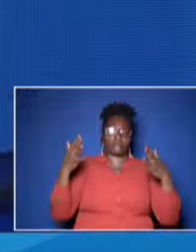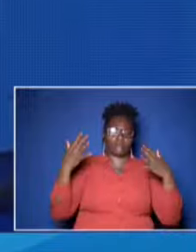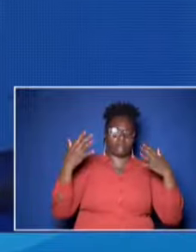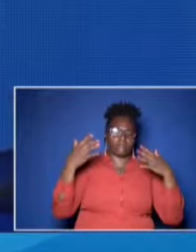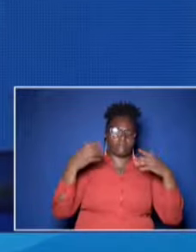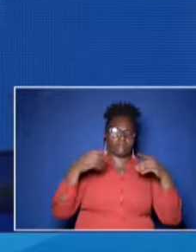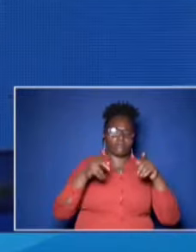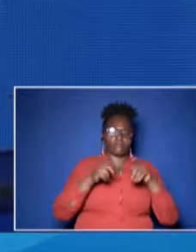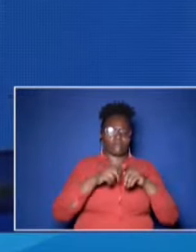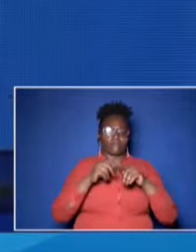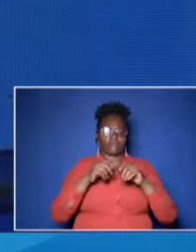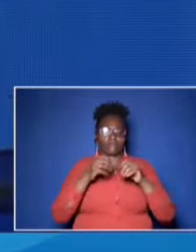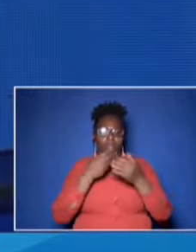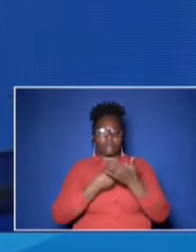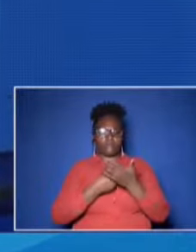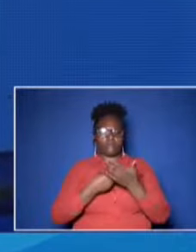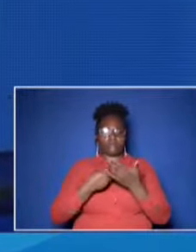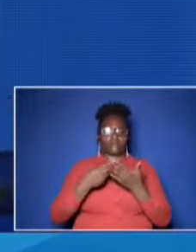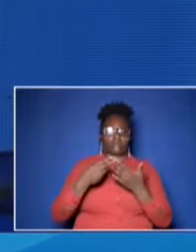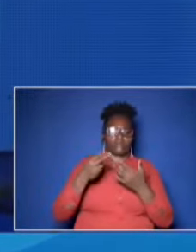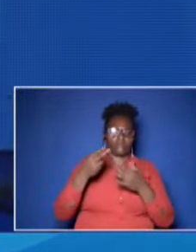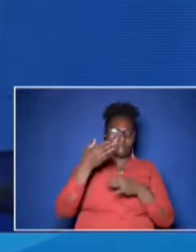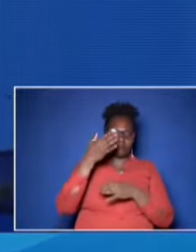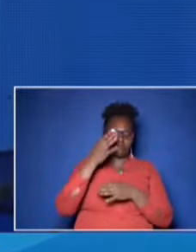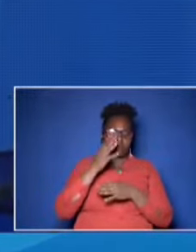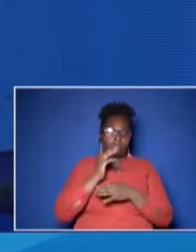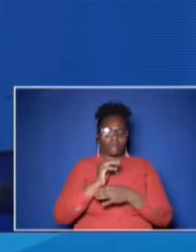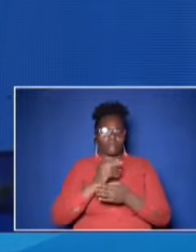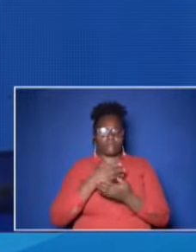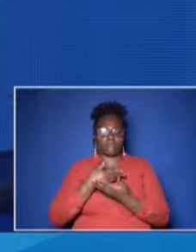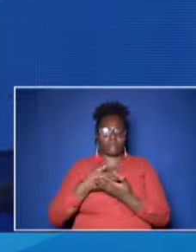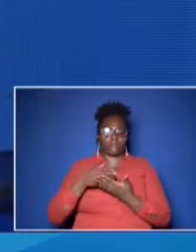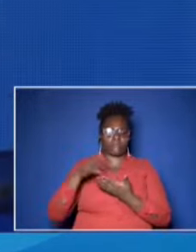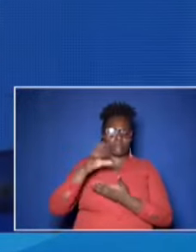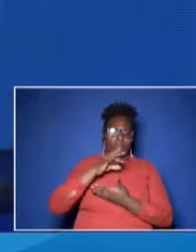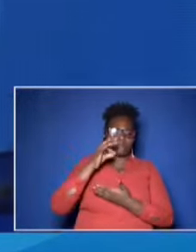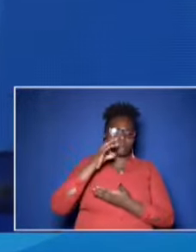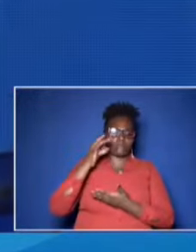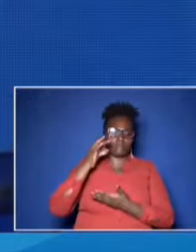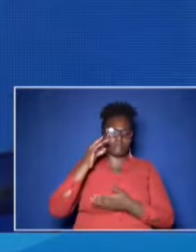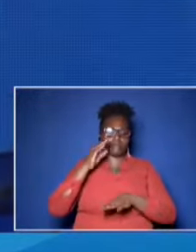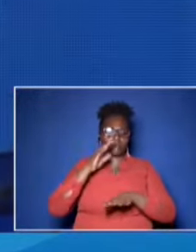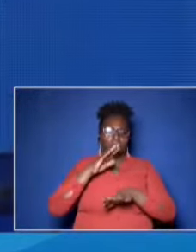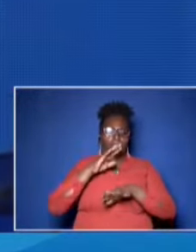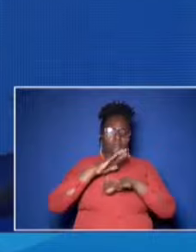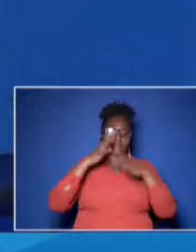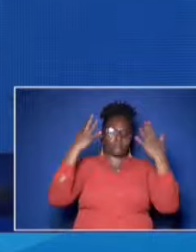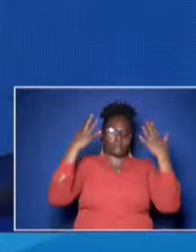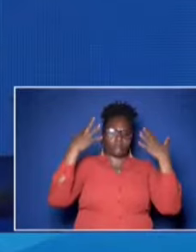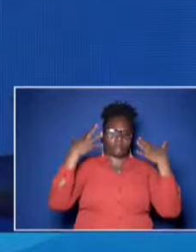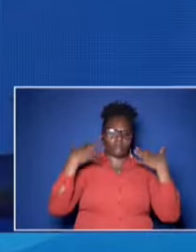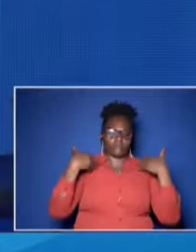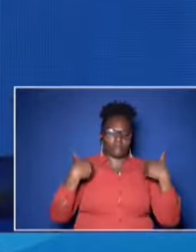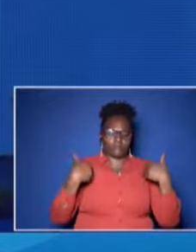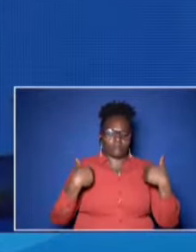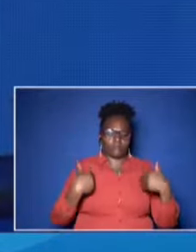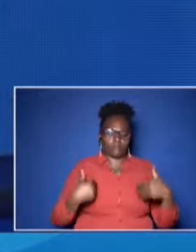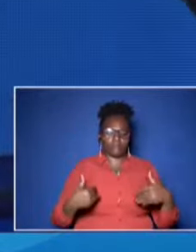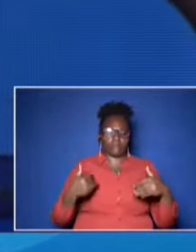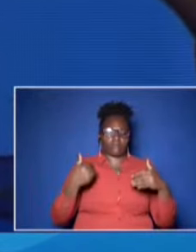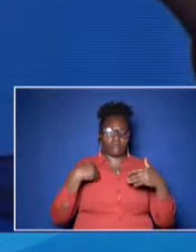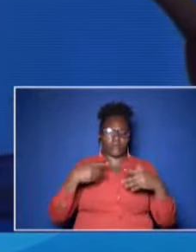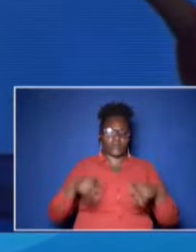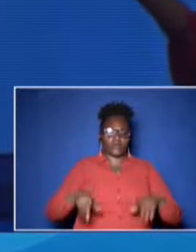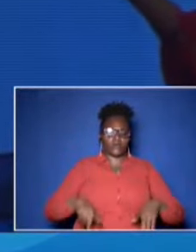breathe upon me Spirit of the Lord as I